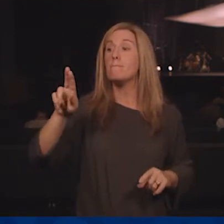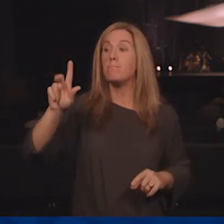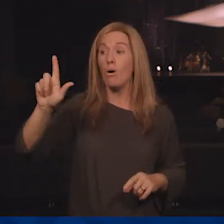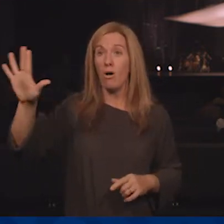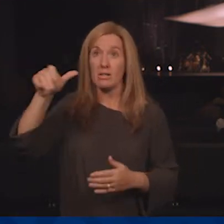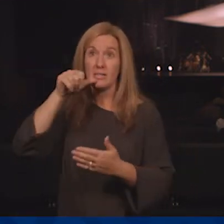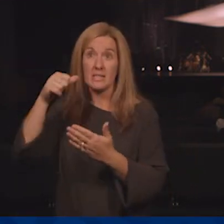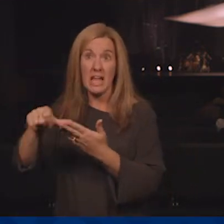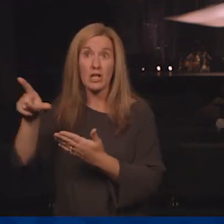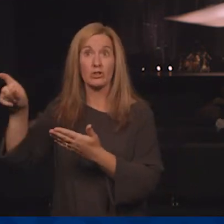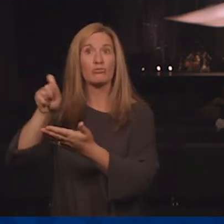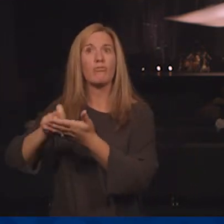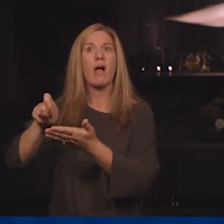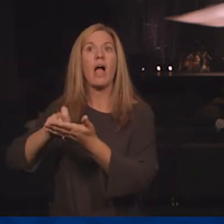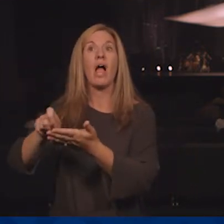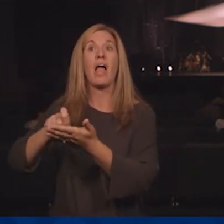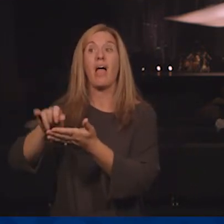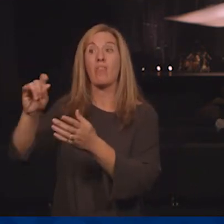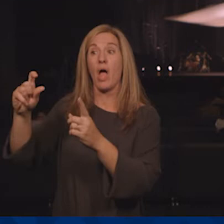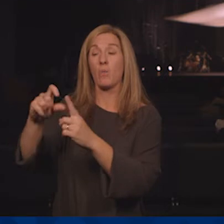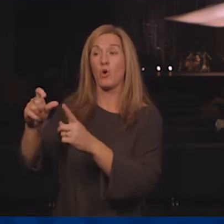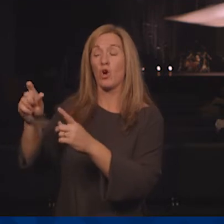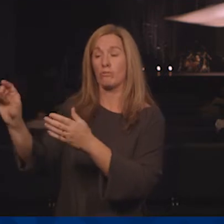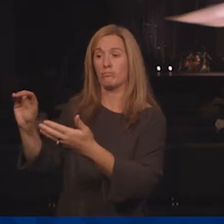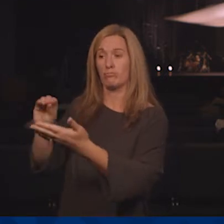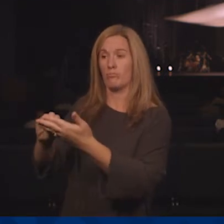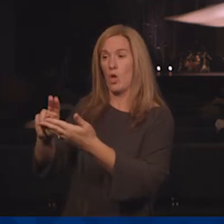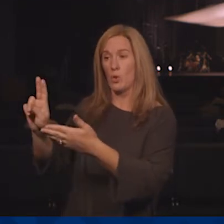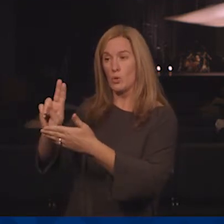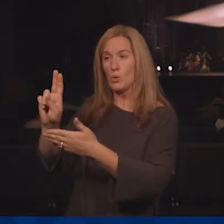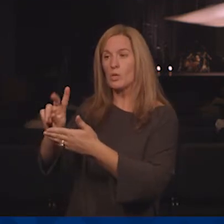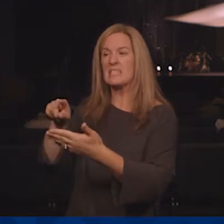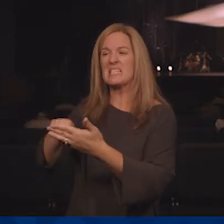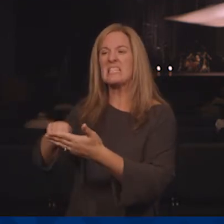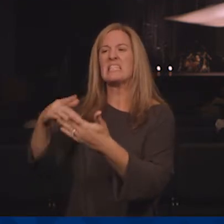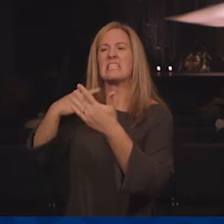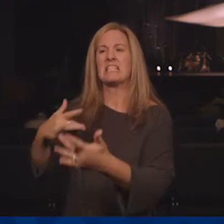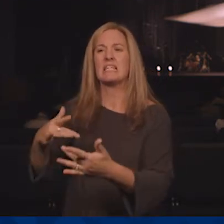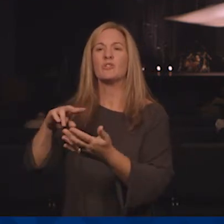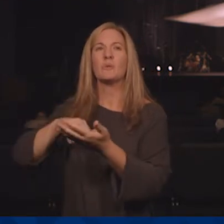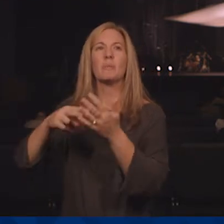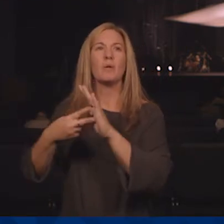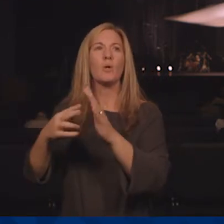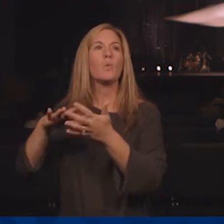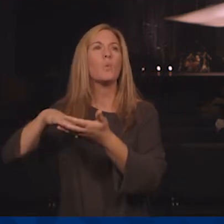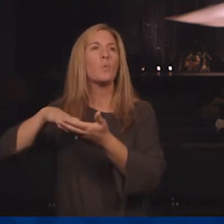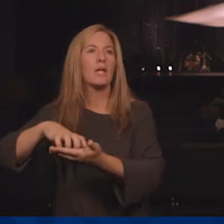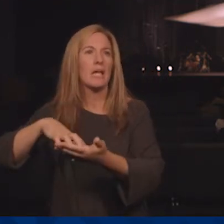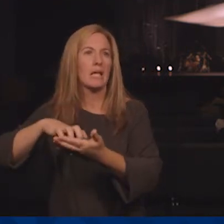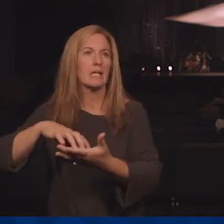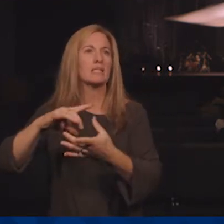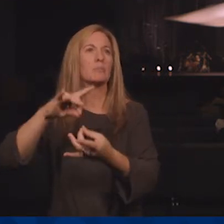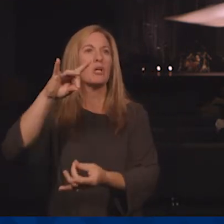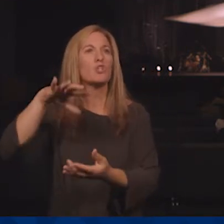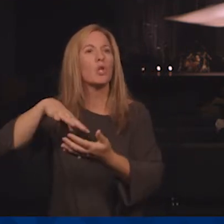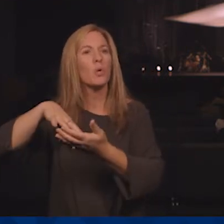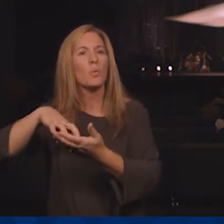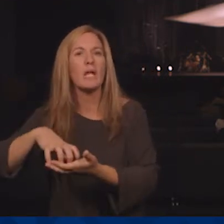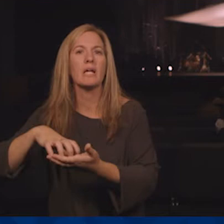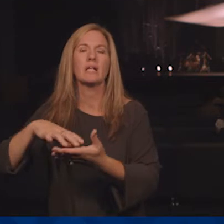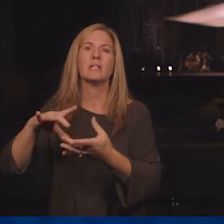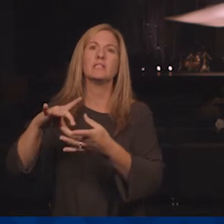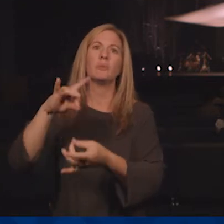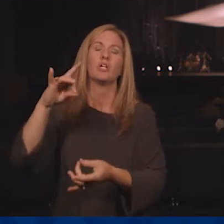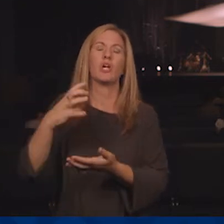his letters, it's translated more as weak, meaning spiritually weak, spiritually